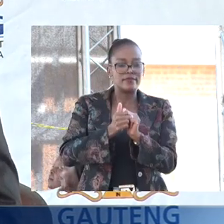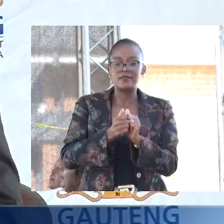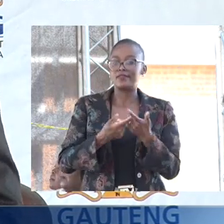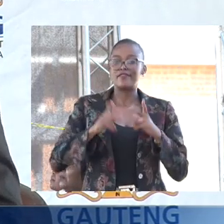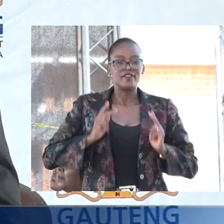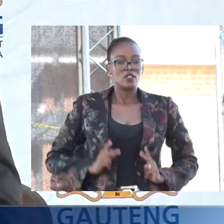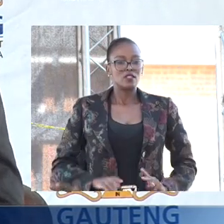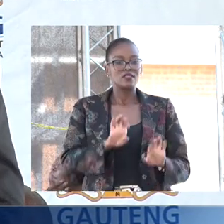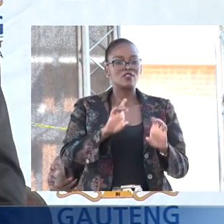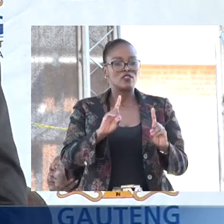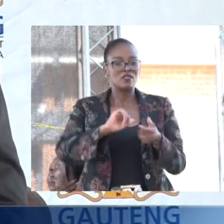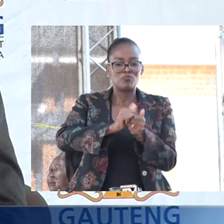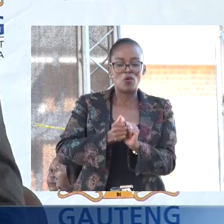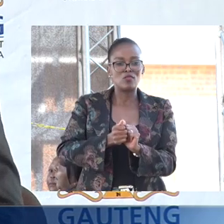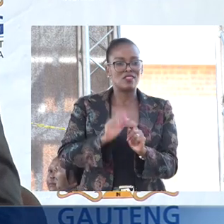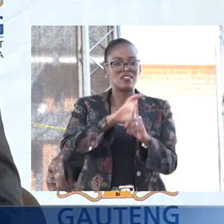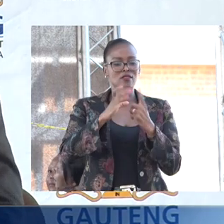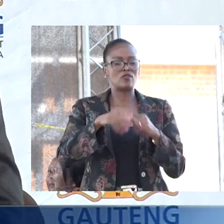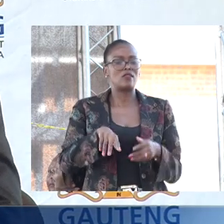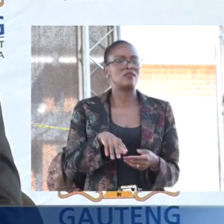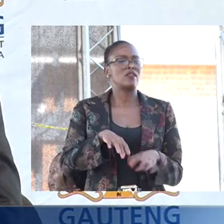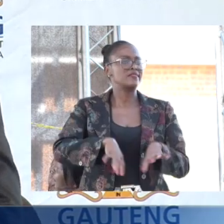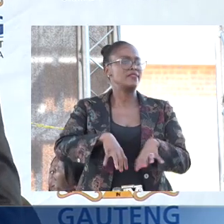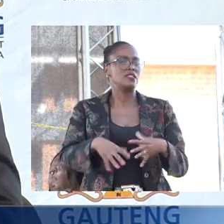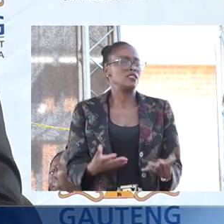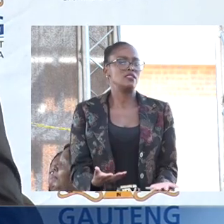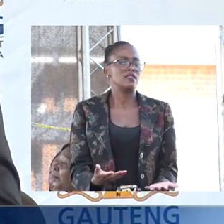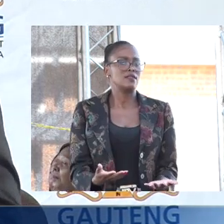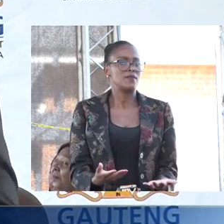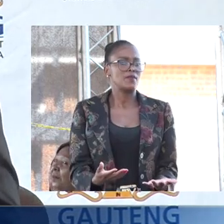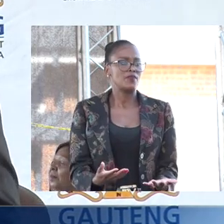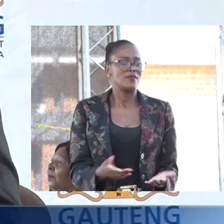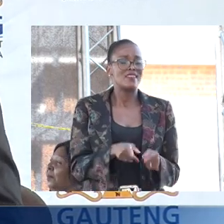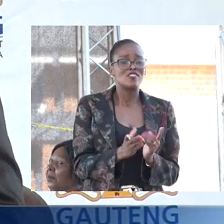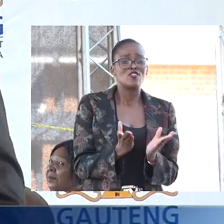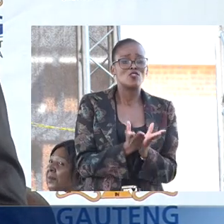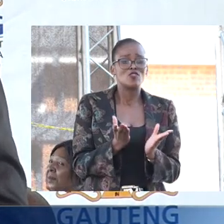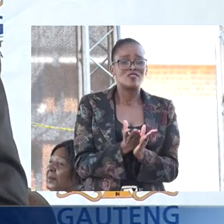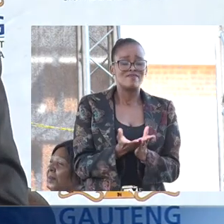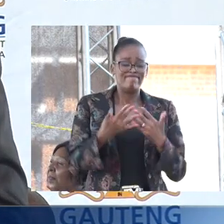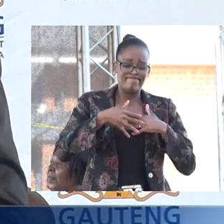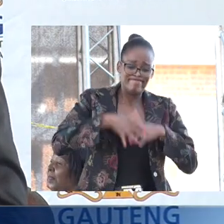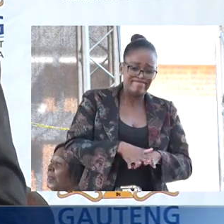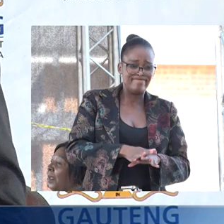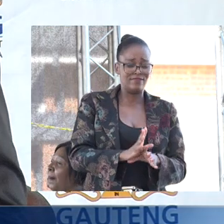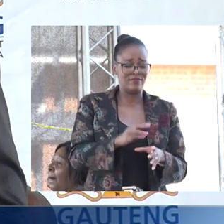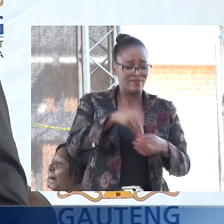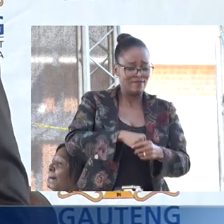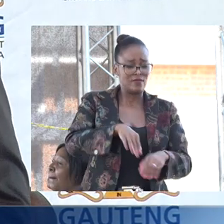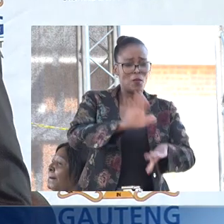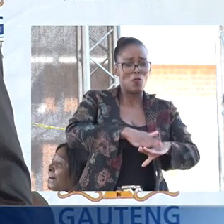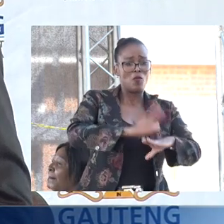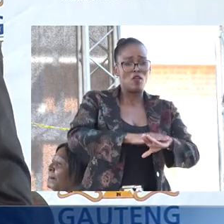education and sports, and cultural activities. So at school, we only reinforce what the learner has